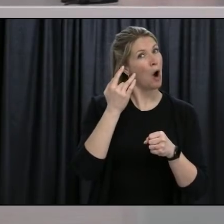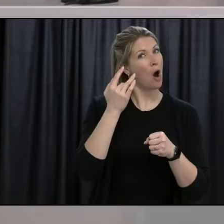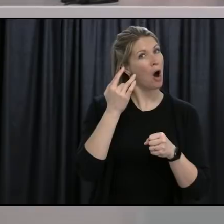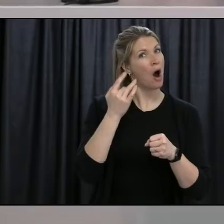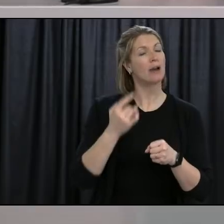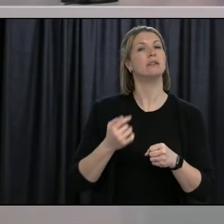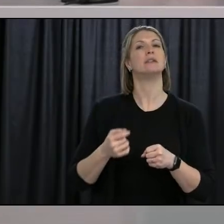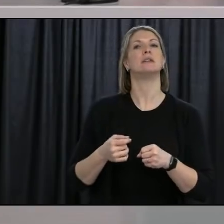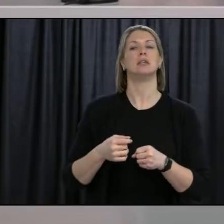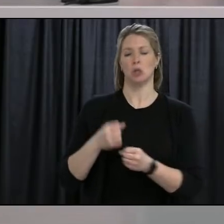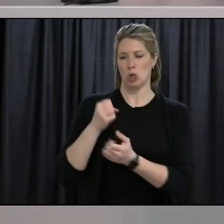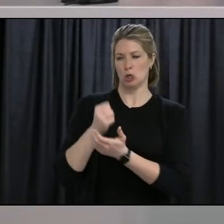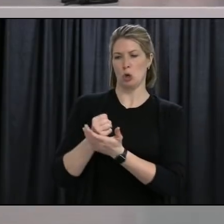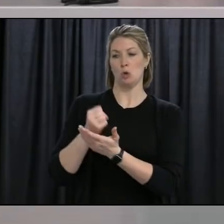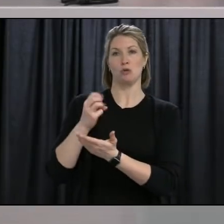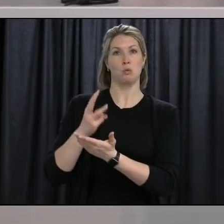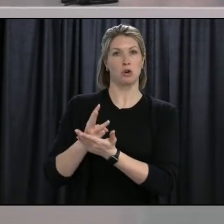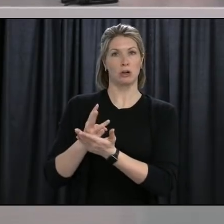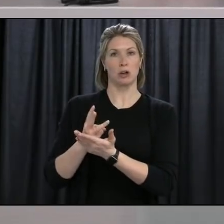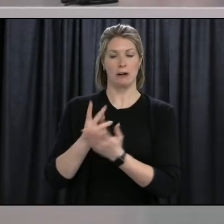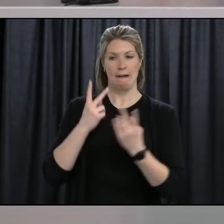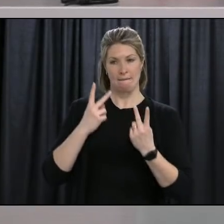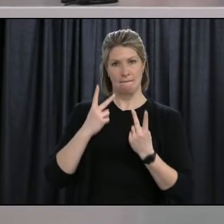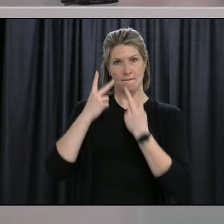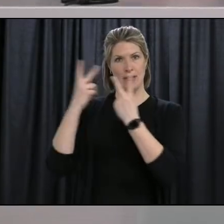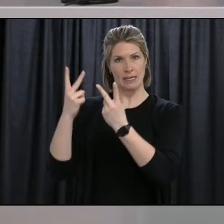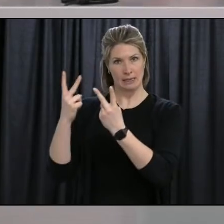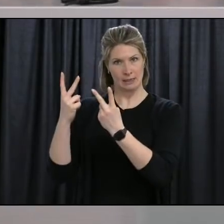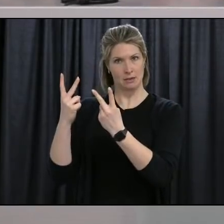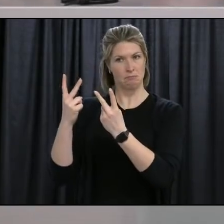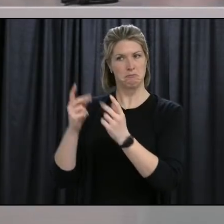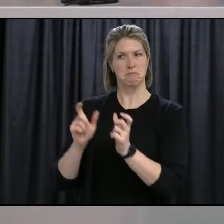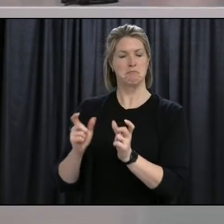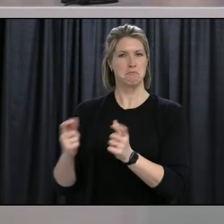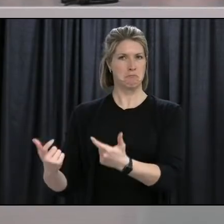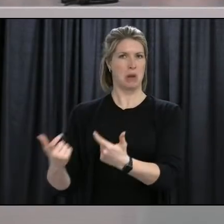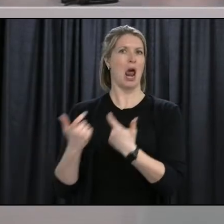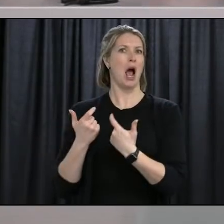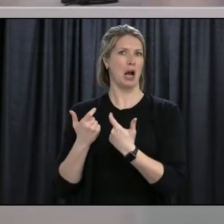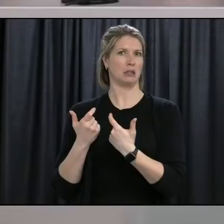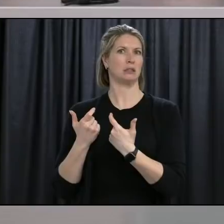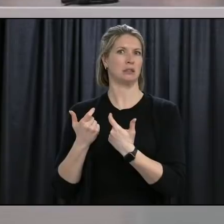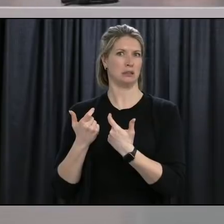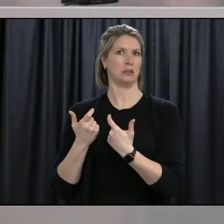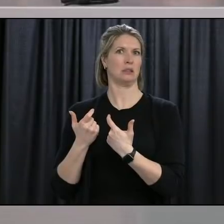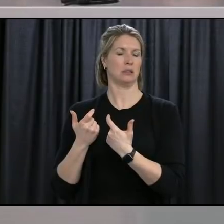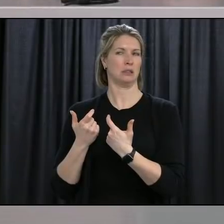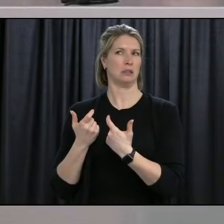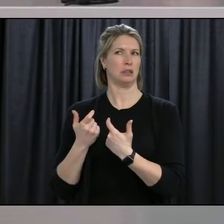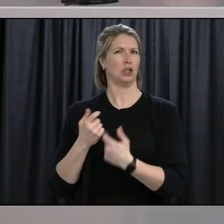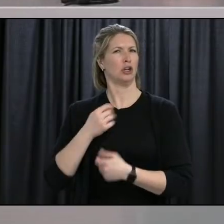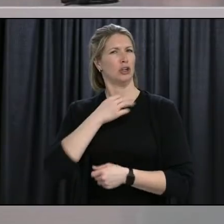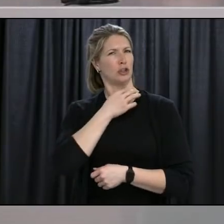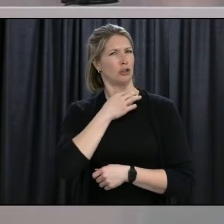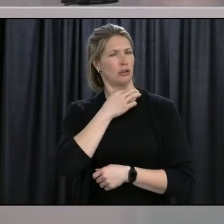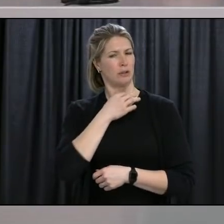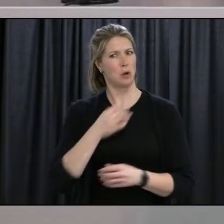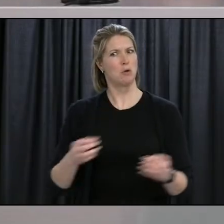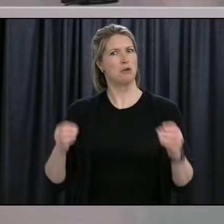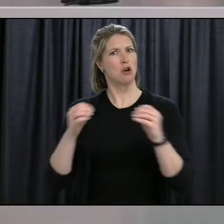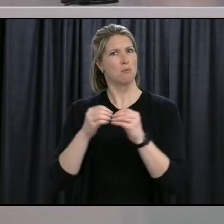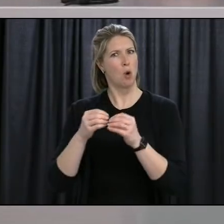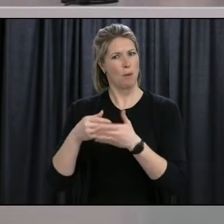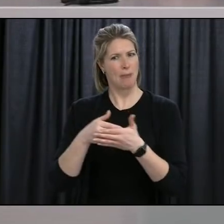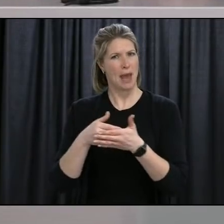worker visits, less family help, less child care issues. I'm wondering if those are statistics that we're tracking